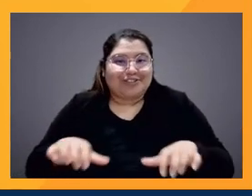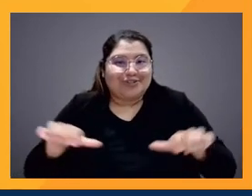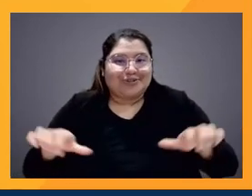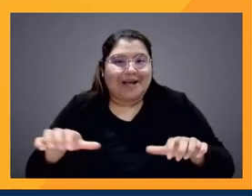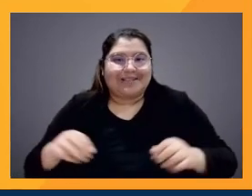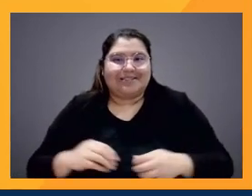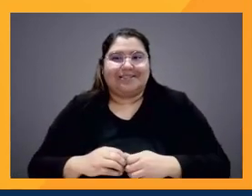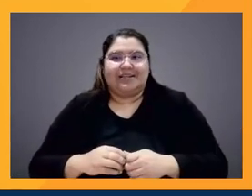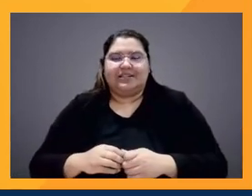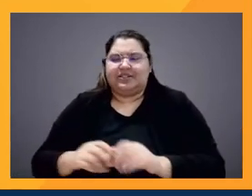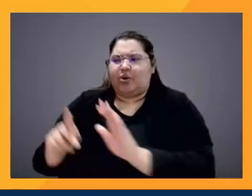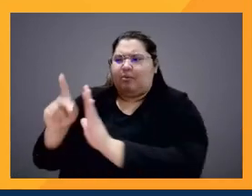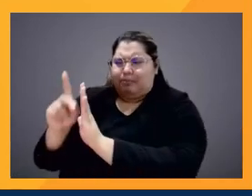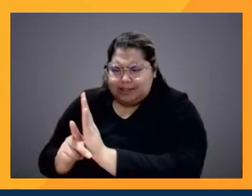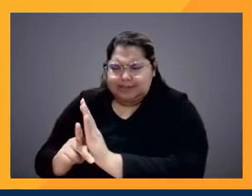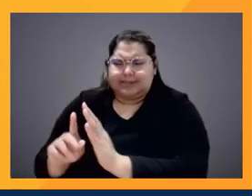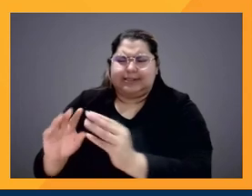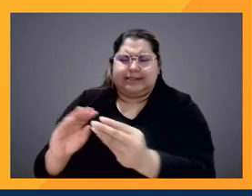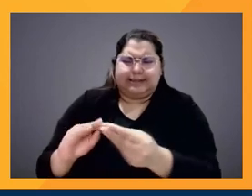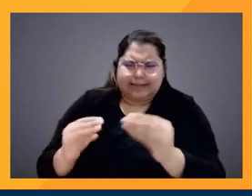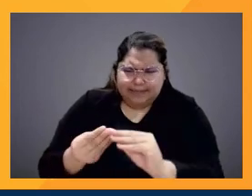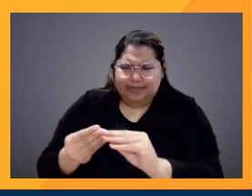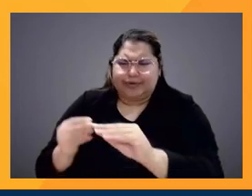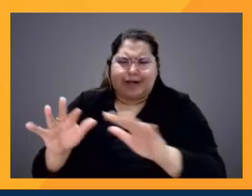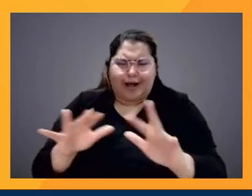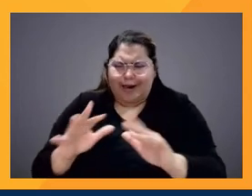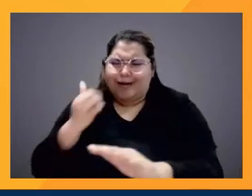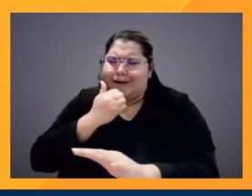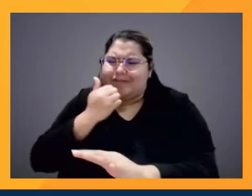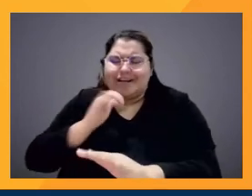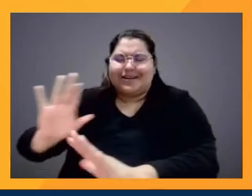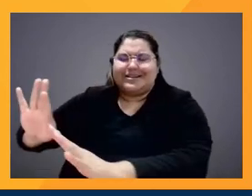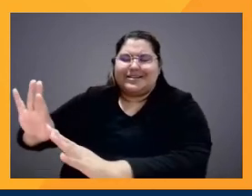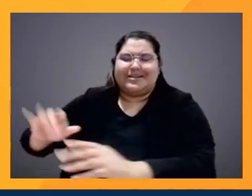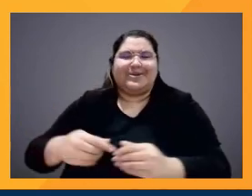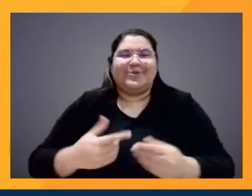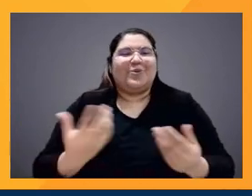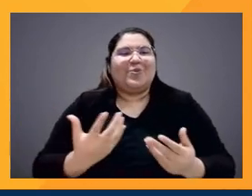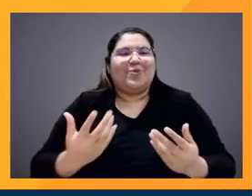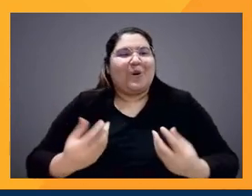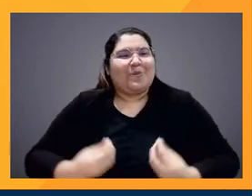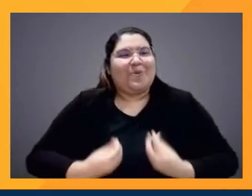certainly exist all around CHCI. So